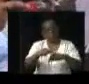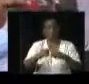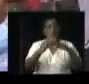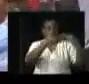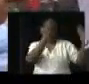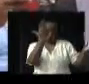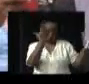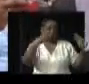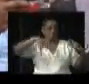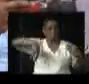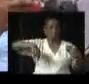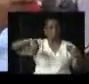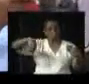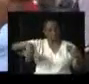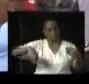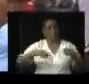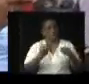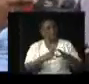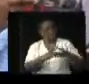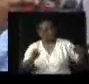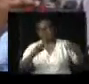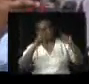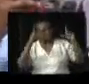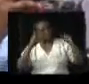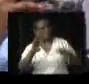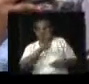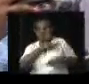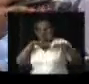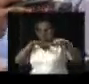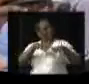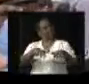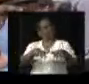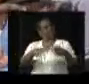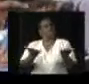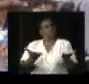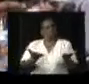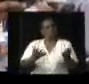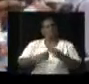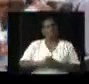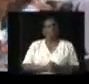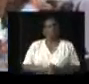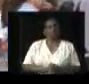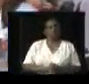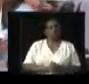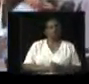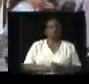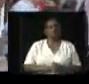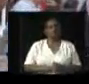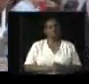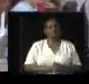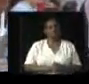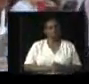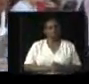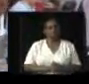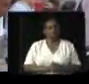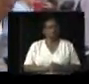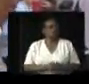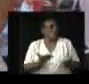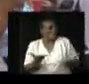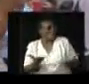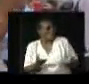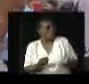various players. Vice President Robert Amerali, Minister of Labour, Technological Development